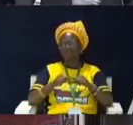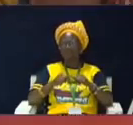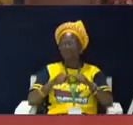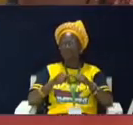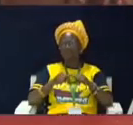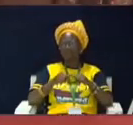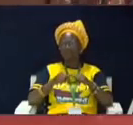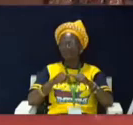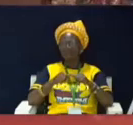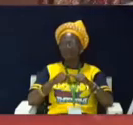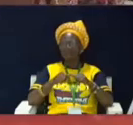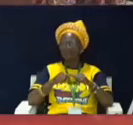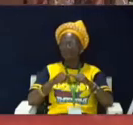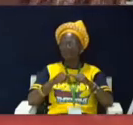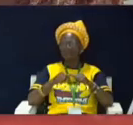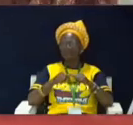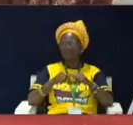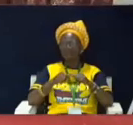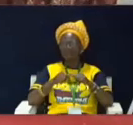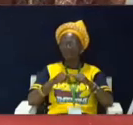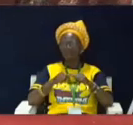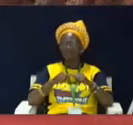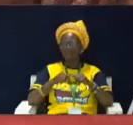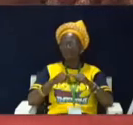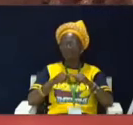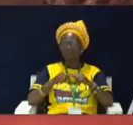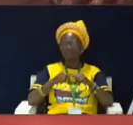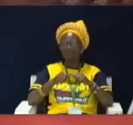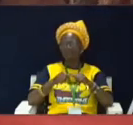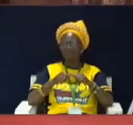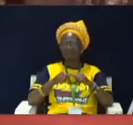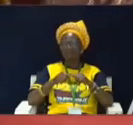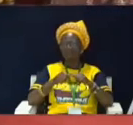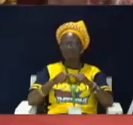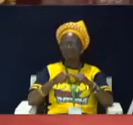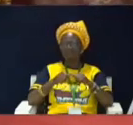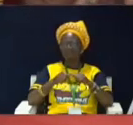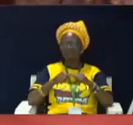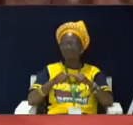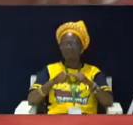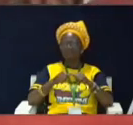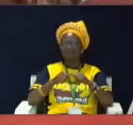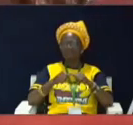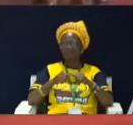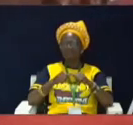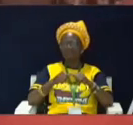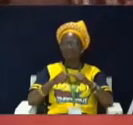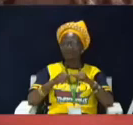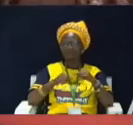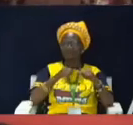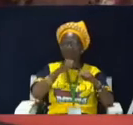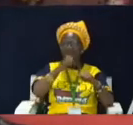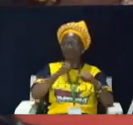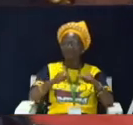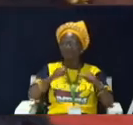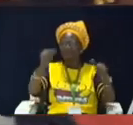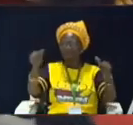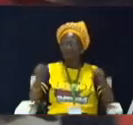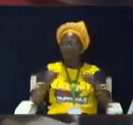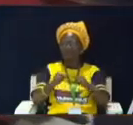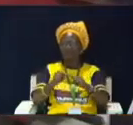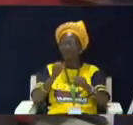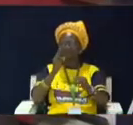Television people, show me the old auditorium, please. All right, if you have not been